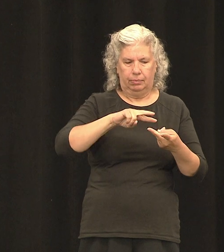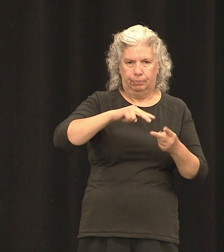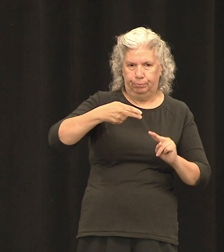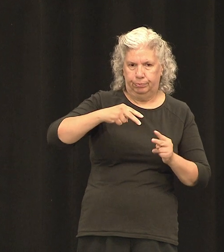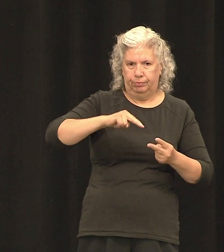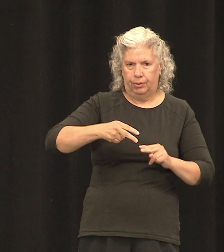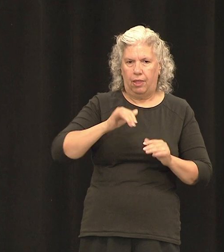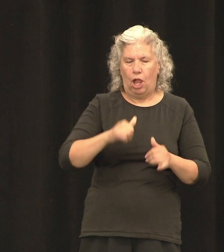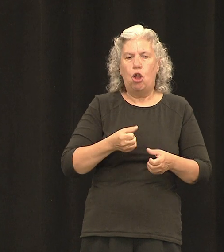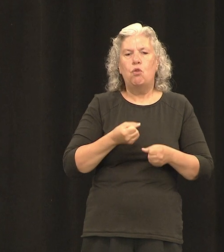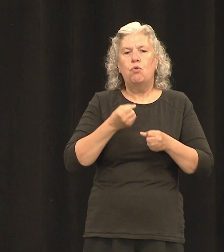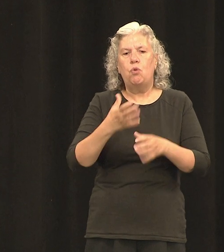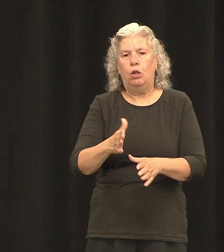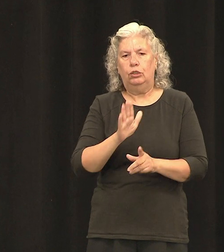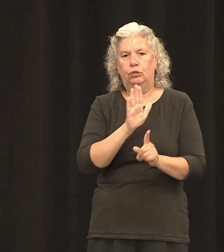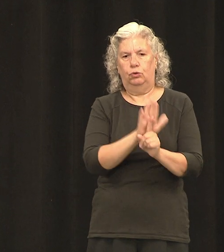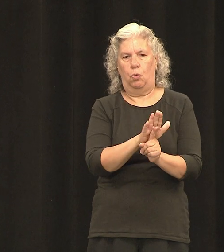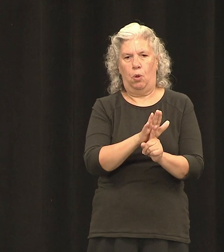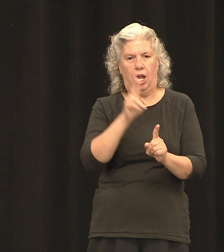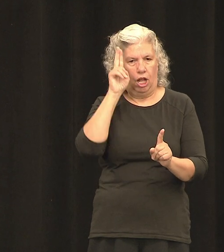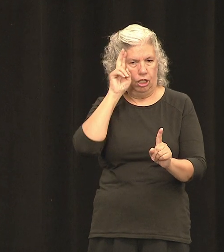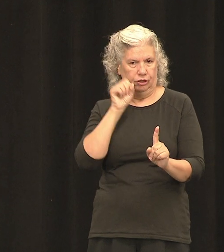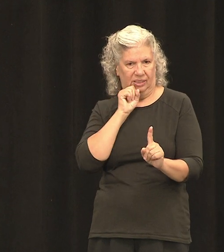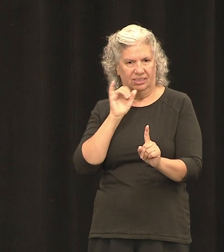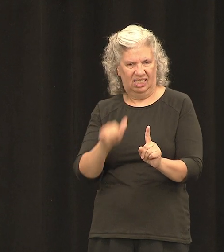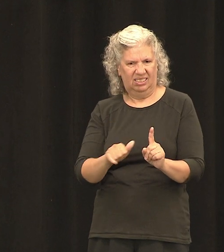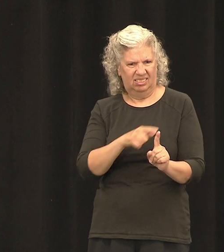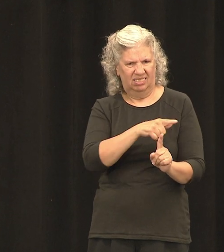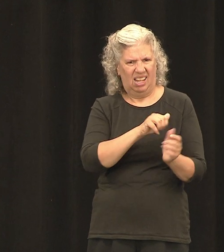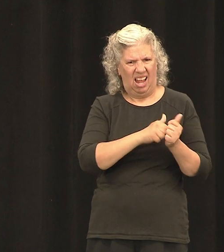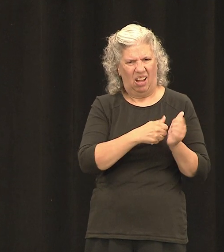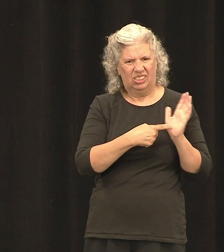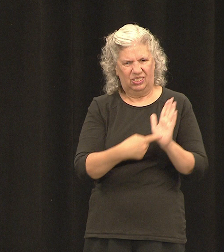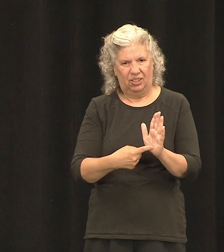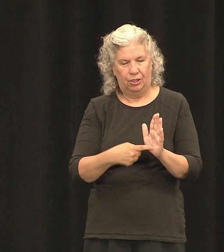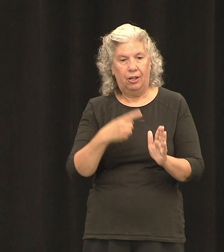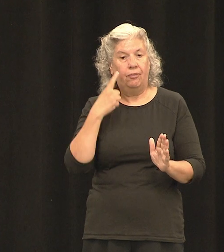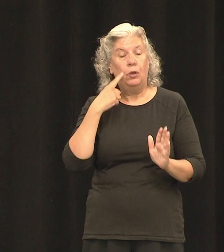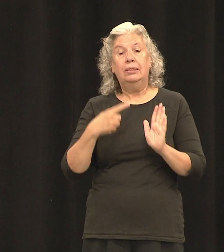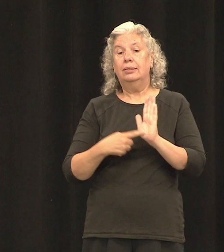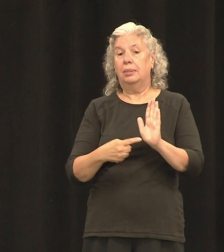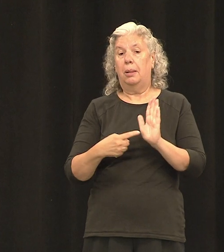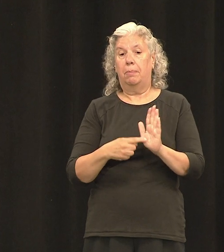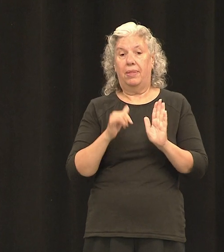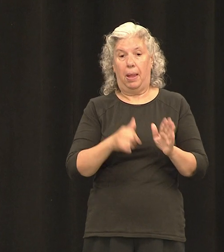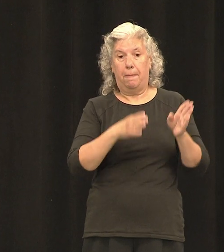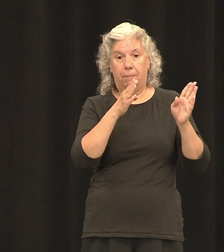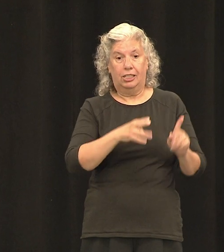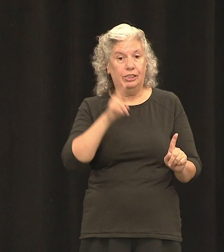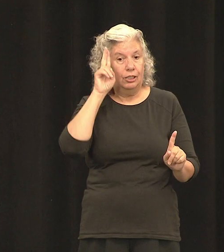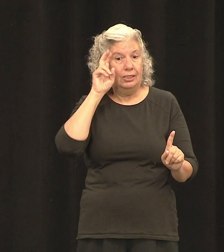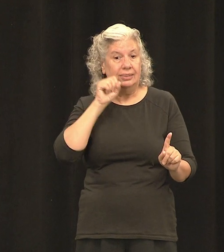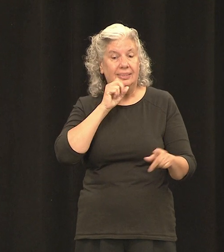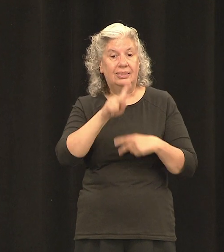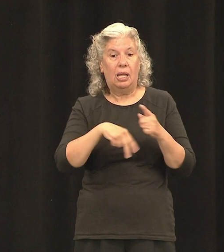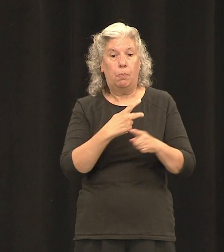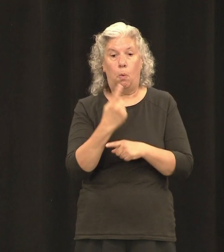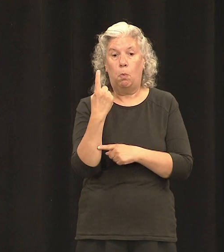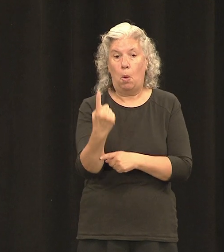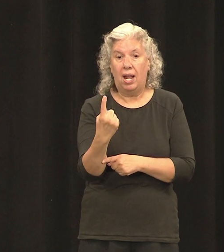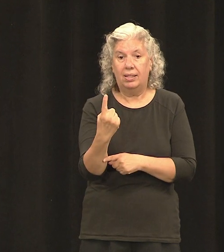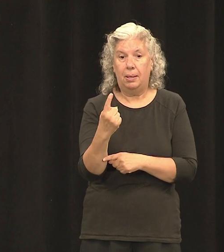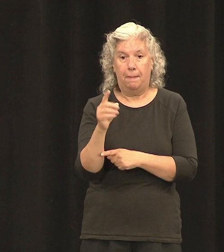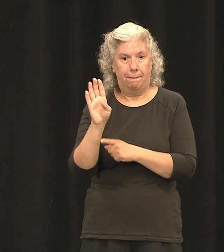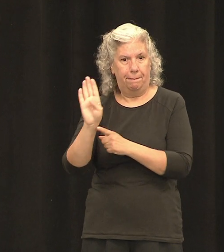syndrome. So for example, individuals with Usher syndrome type 1B